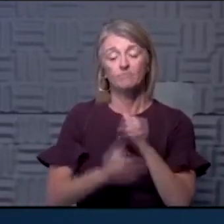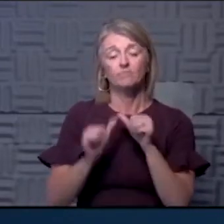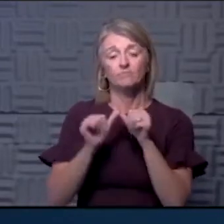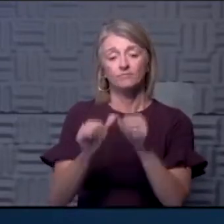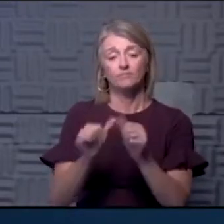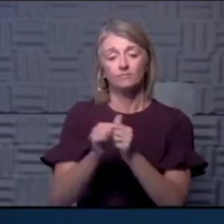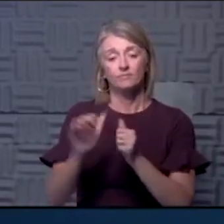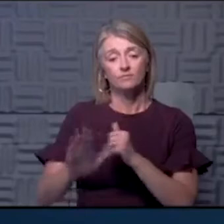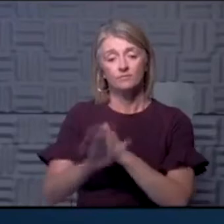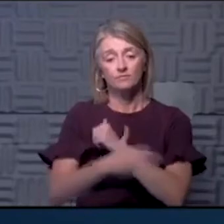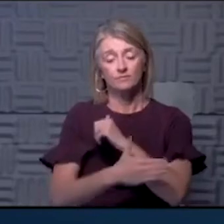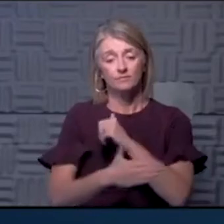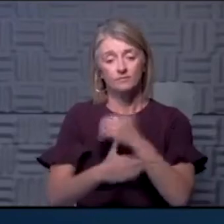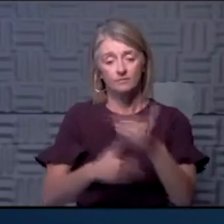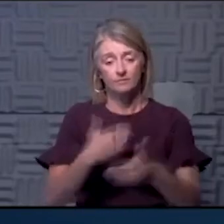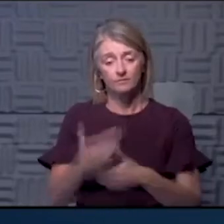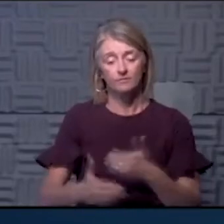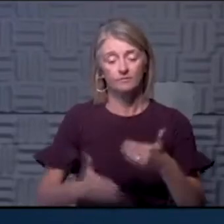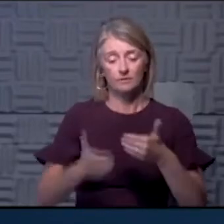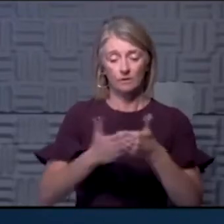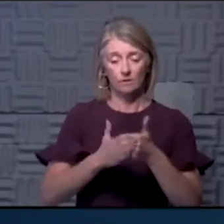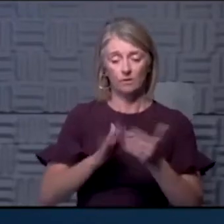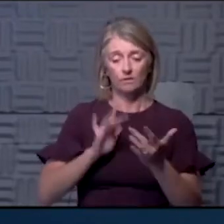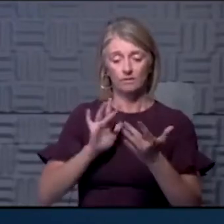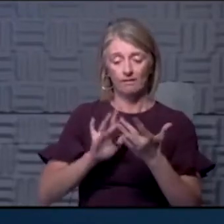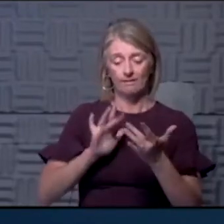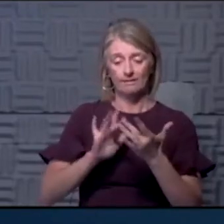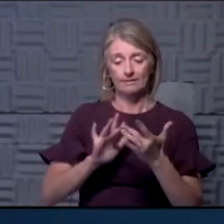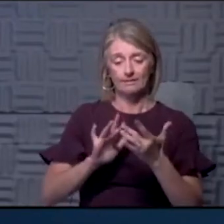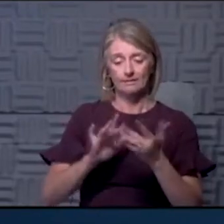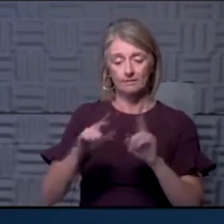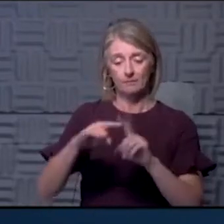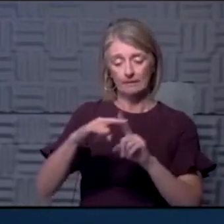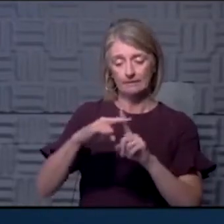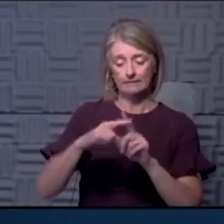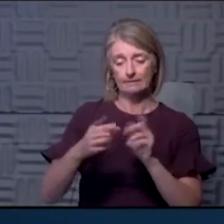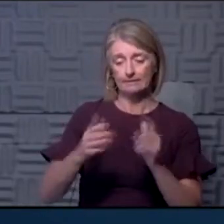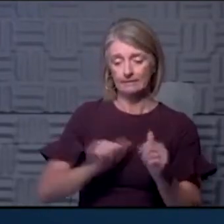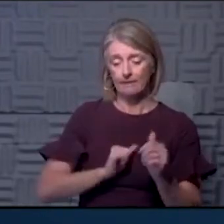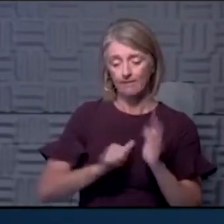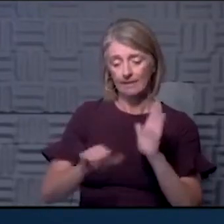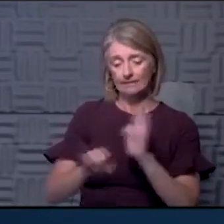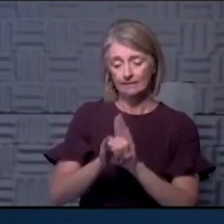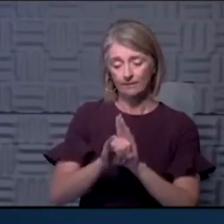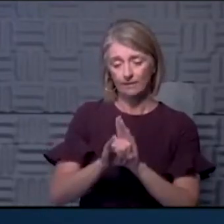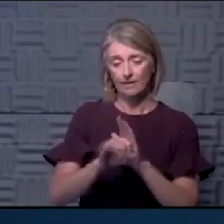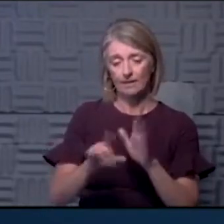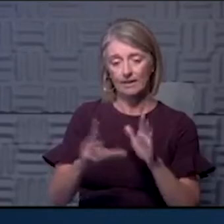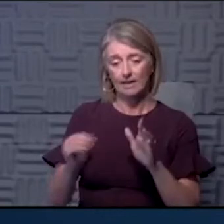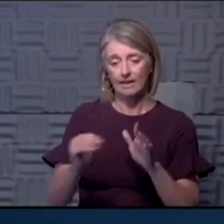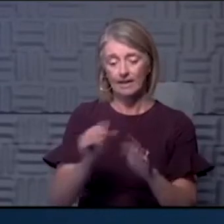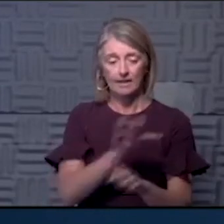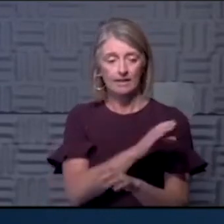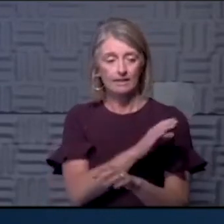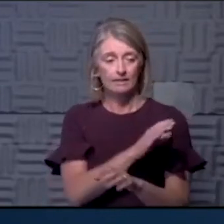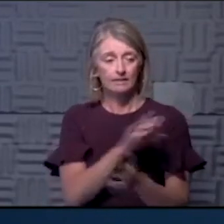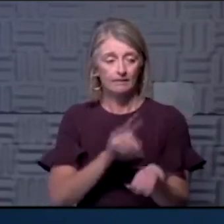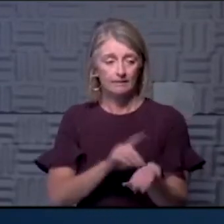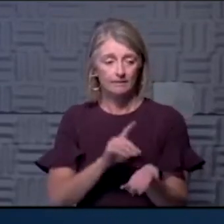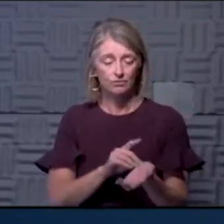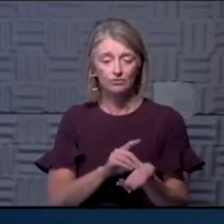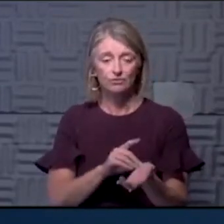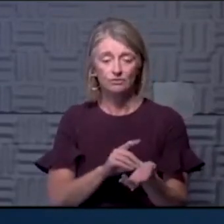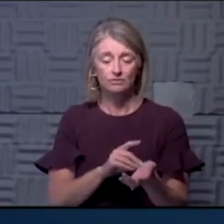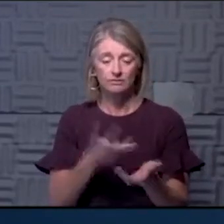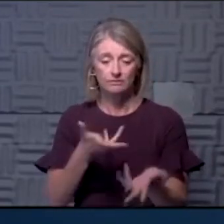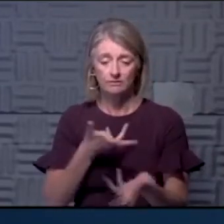process, the close contacts of that positive that have been self-identified and the clinicians on campus confirm that and